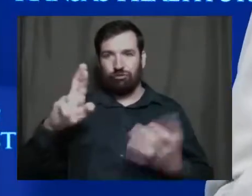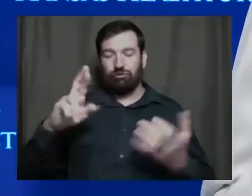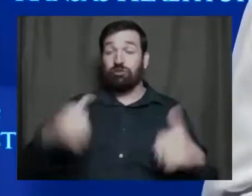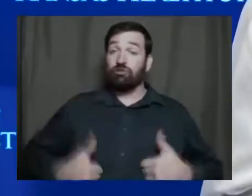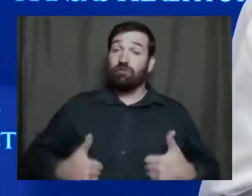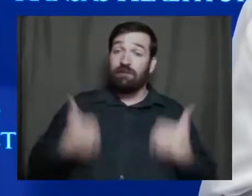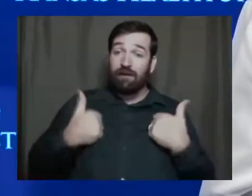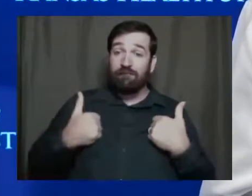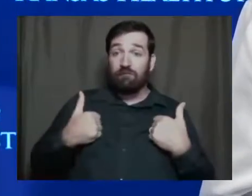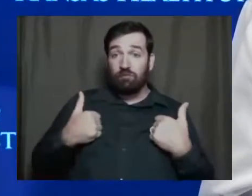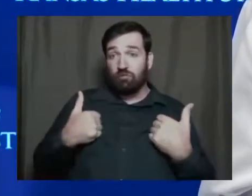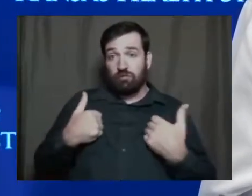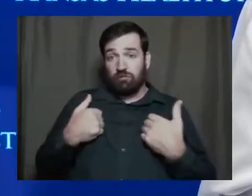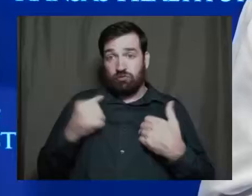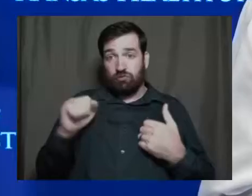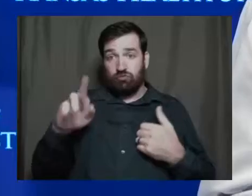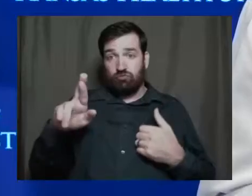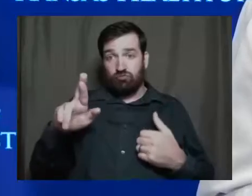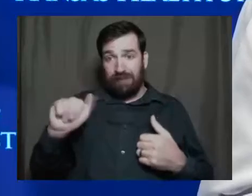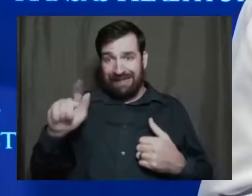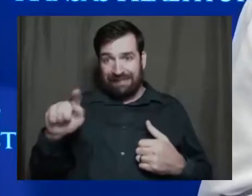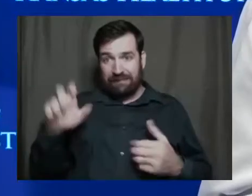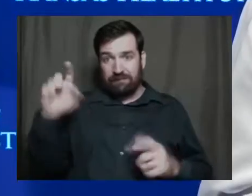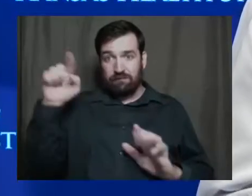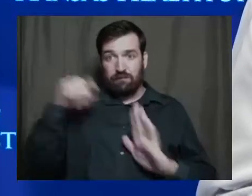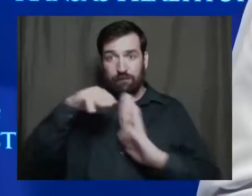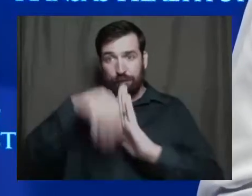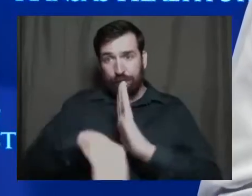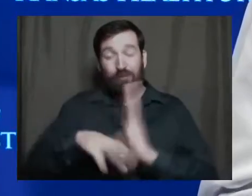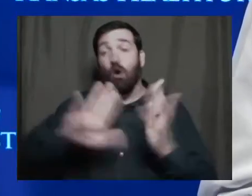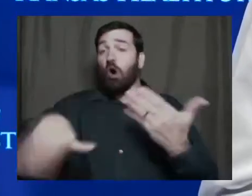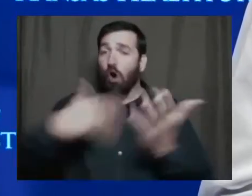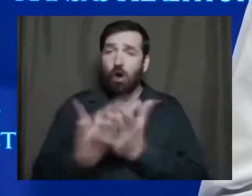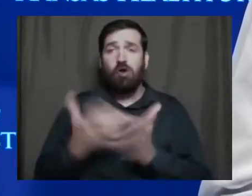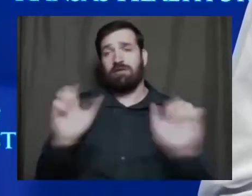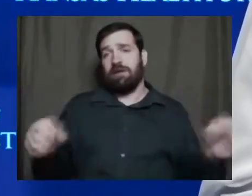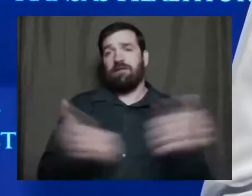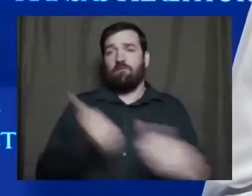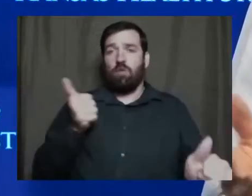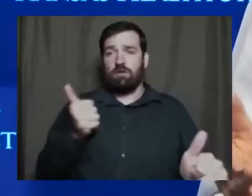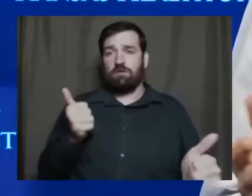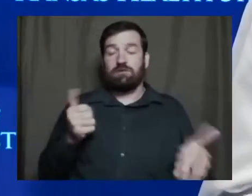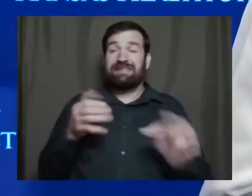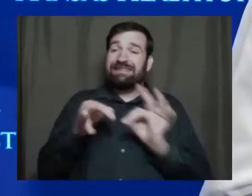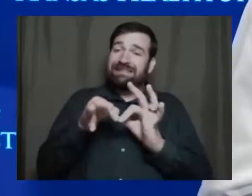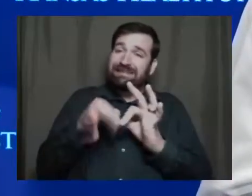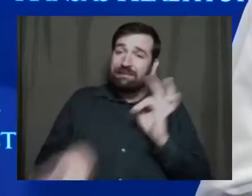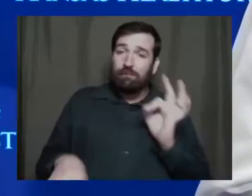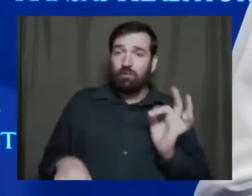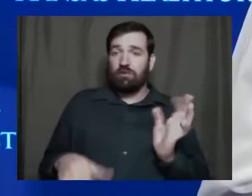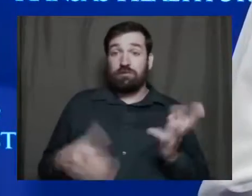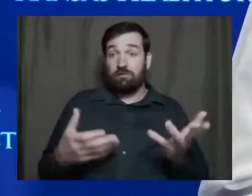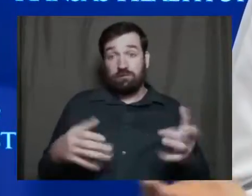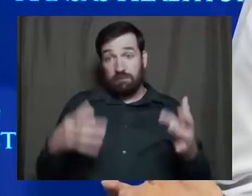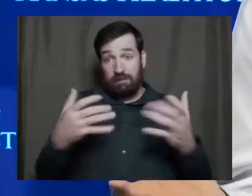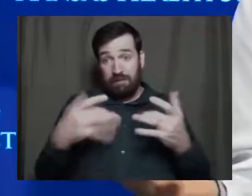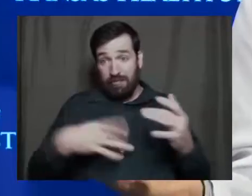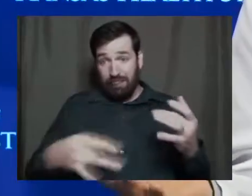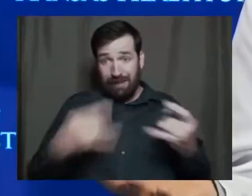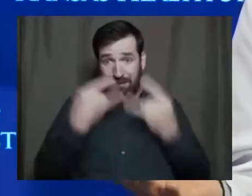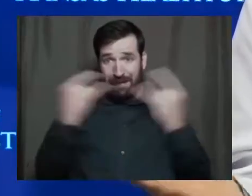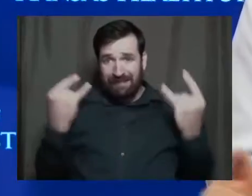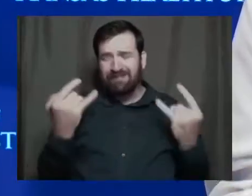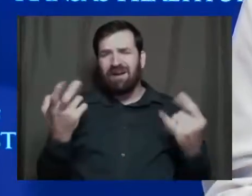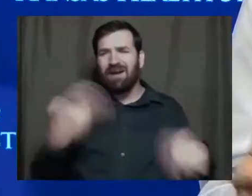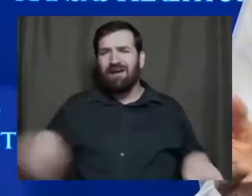And all of this it's avoidable. And it just takes a simple act. And do we like wearing a mask? No, of course not. Nobody likes